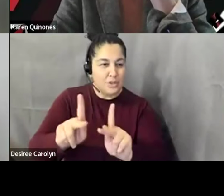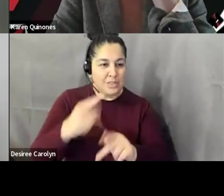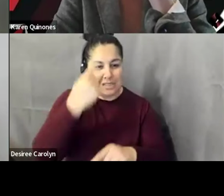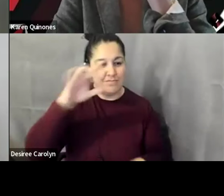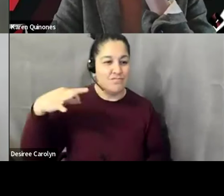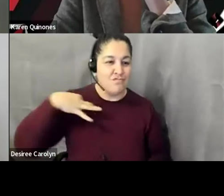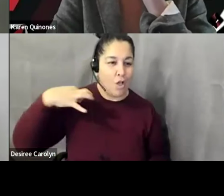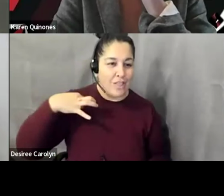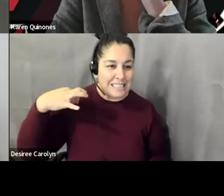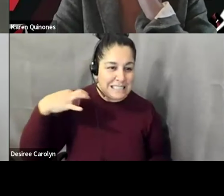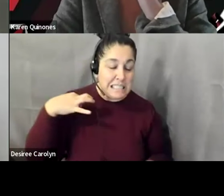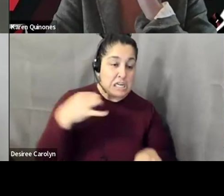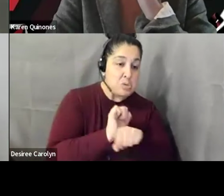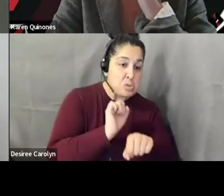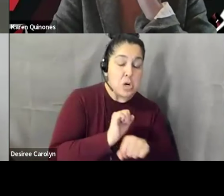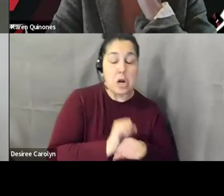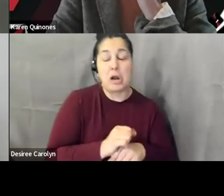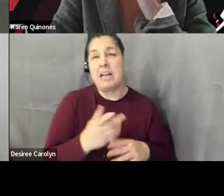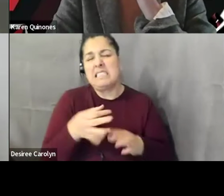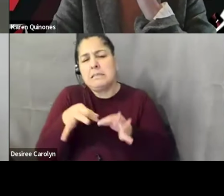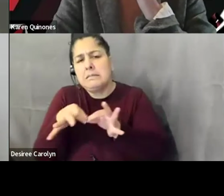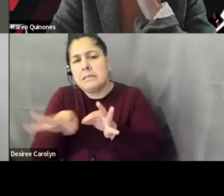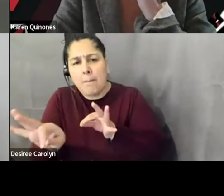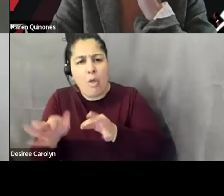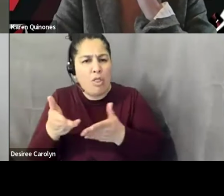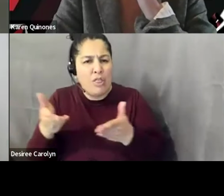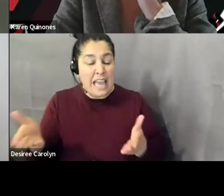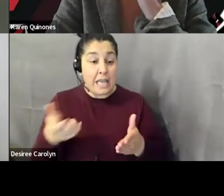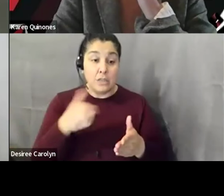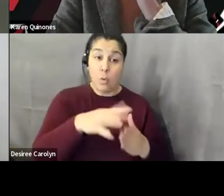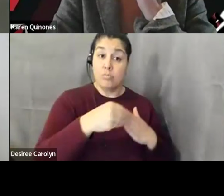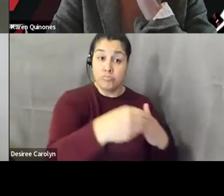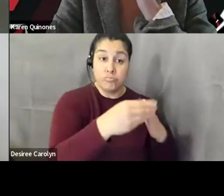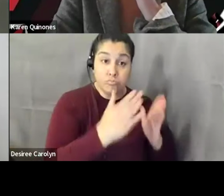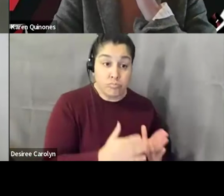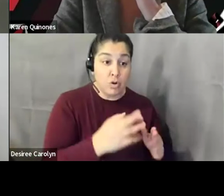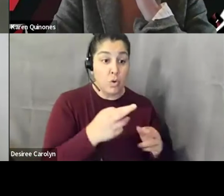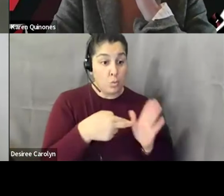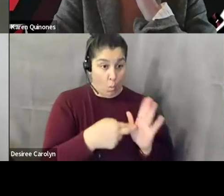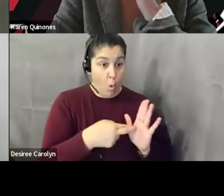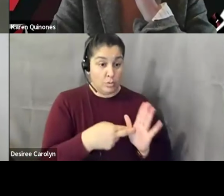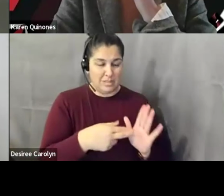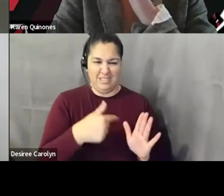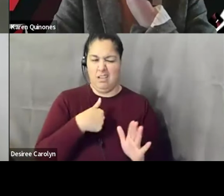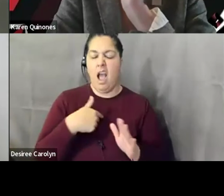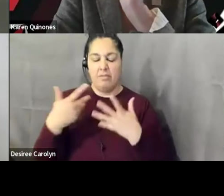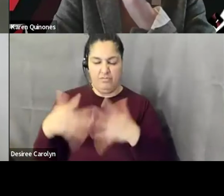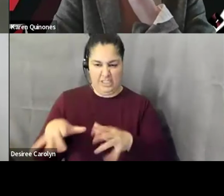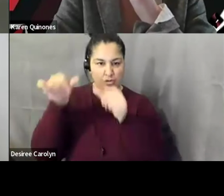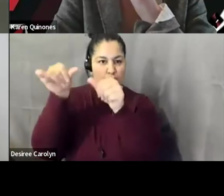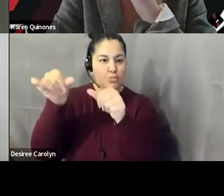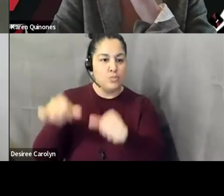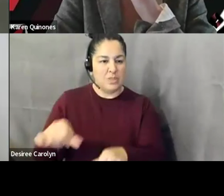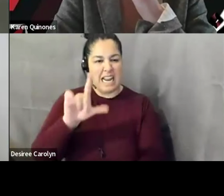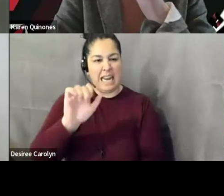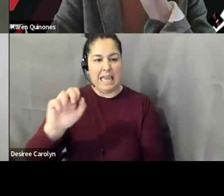tasks, everything from simple one-off things to stepping into leadership roles. So I did post that link in chat also.